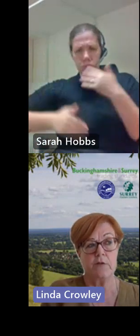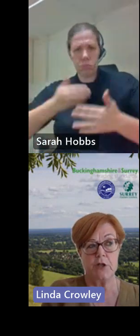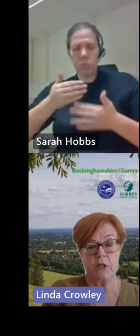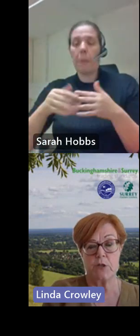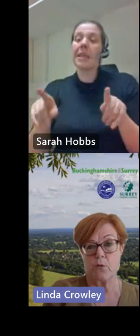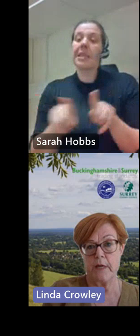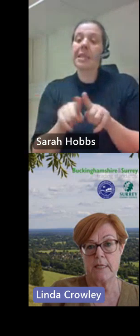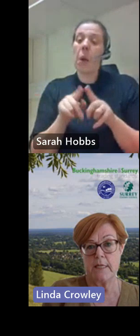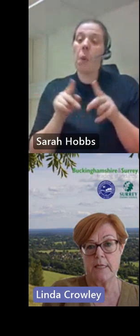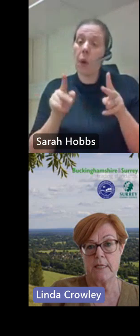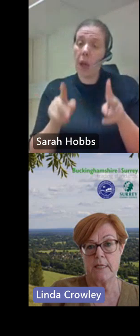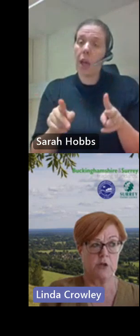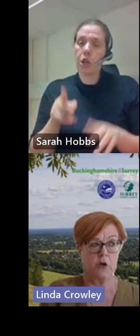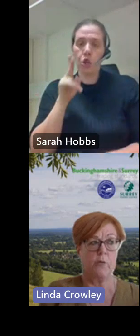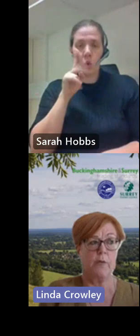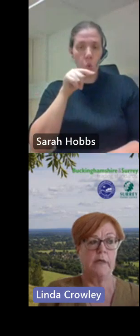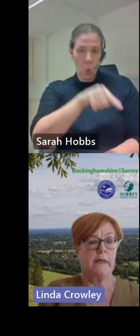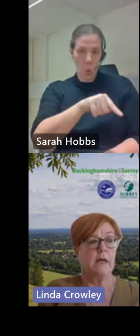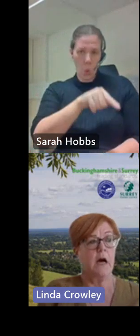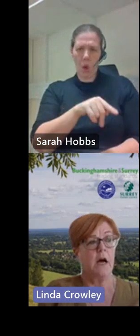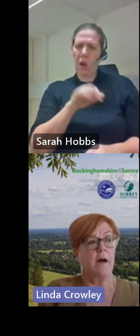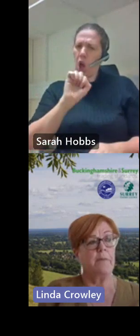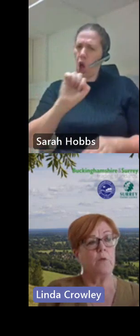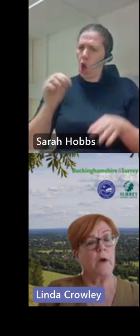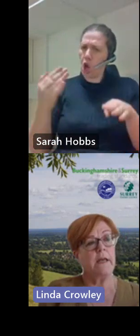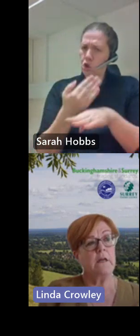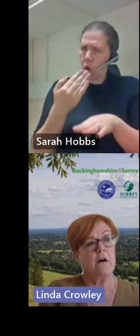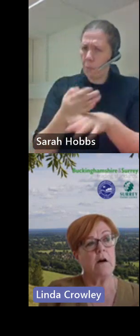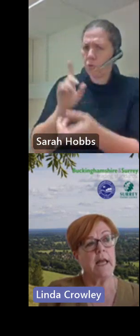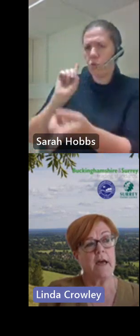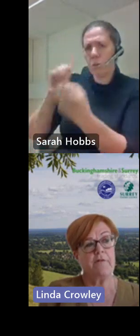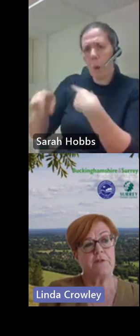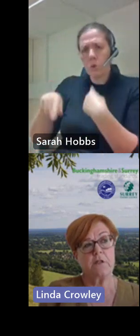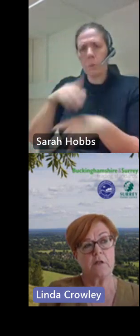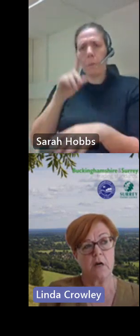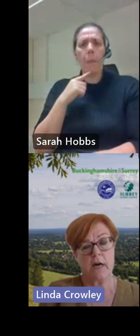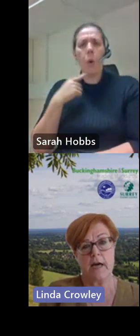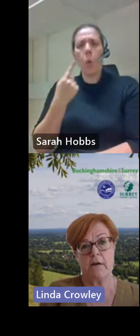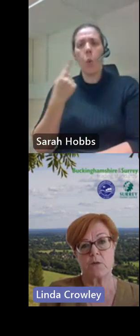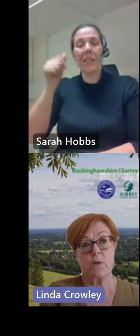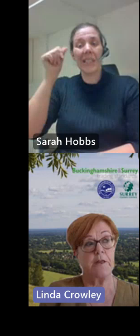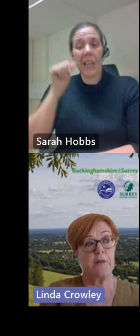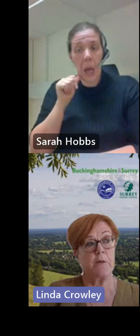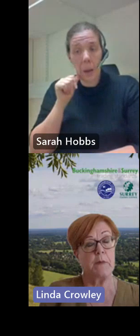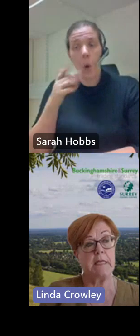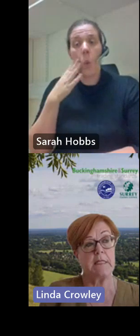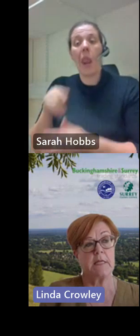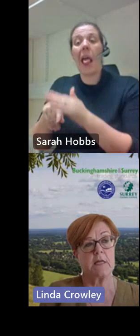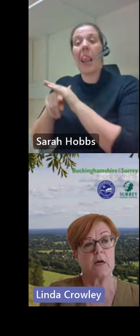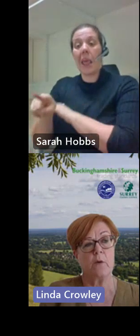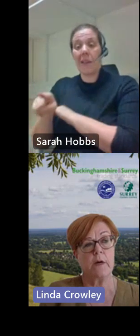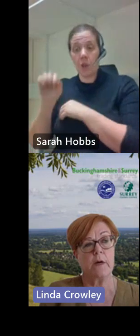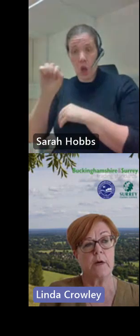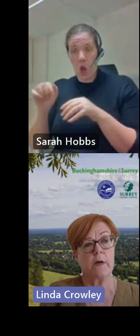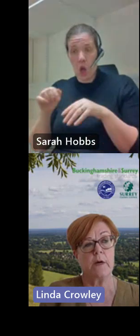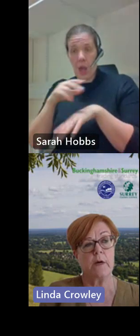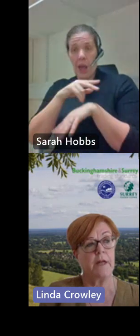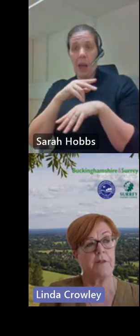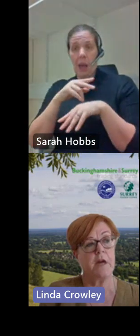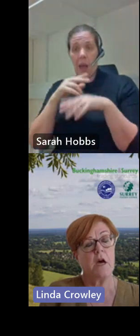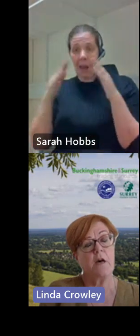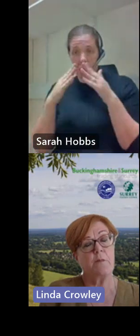way, she saw this as her job. When I left her house with the PCSO, who I'd